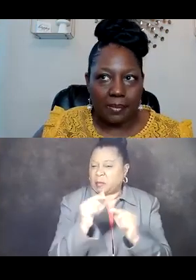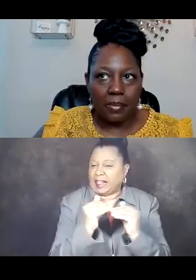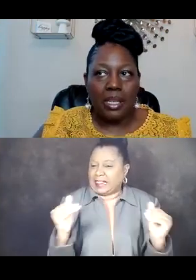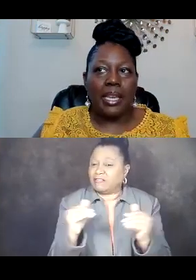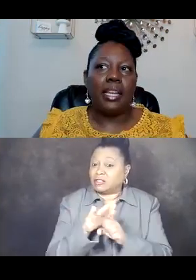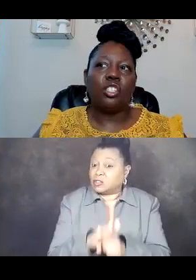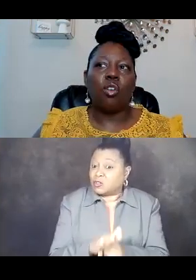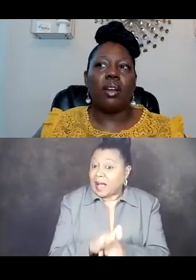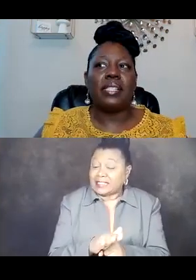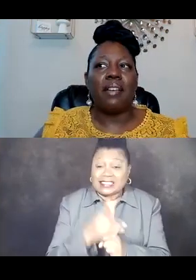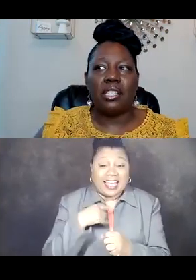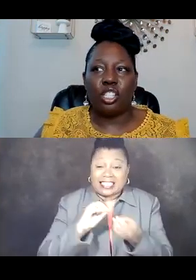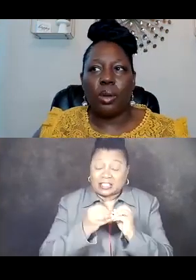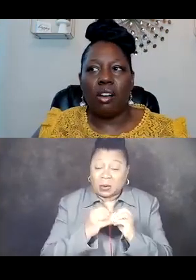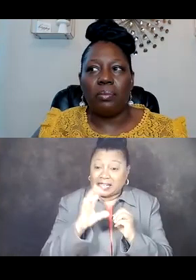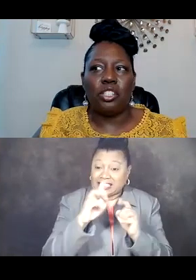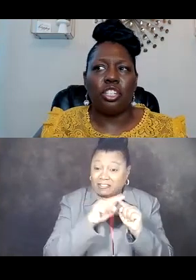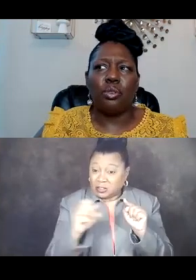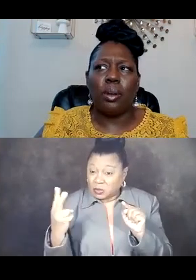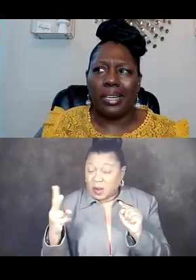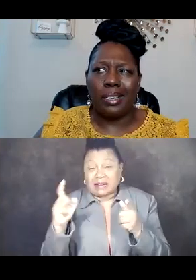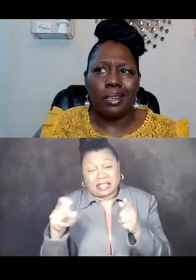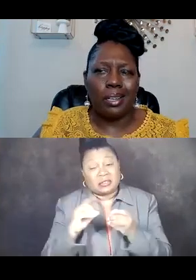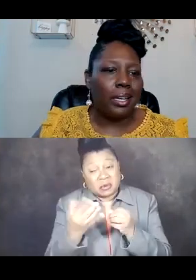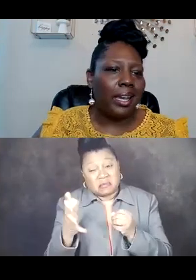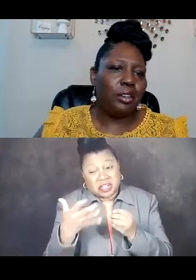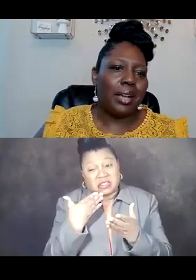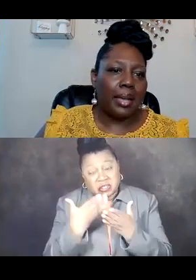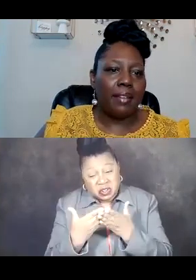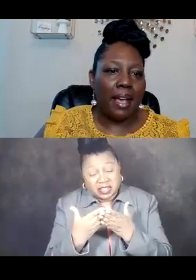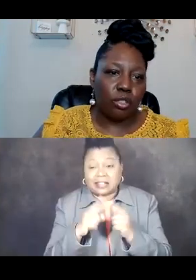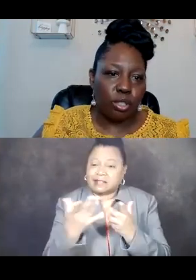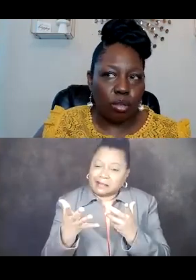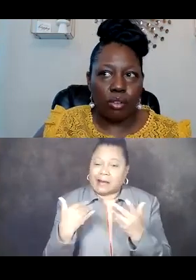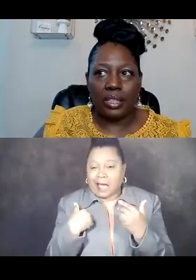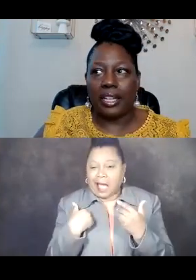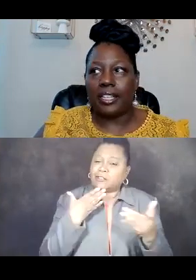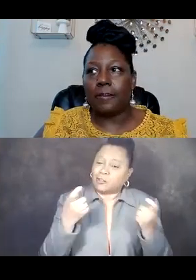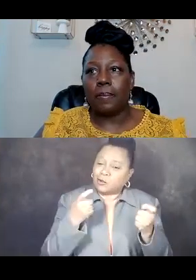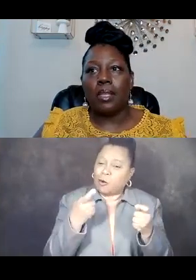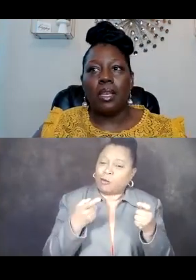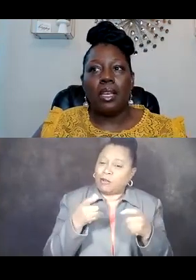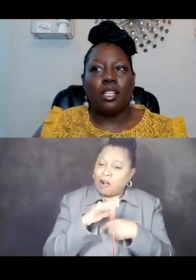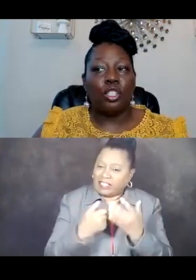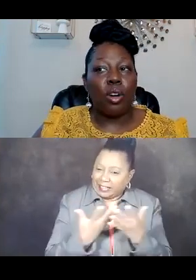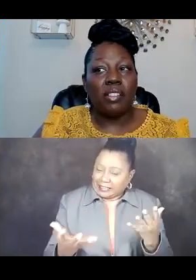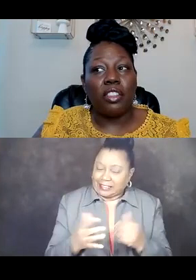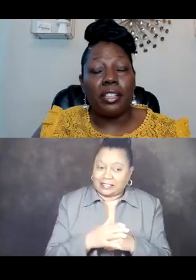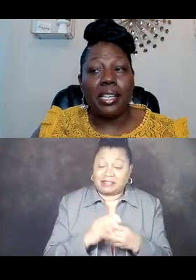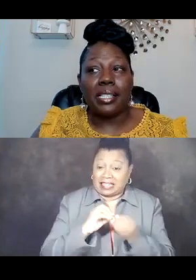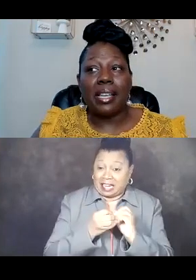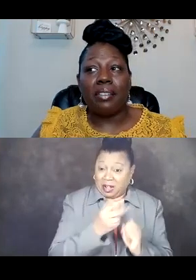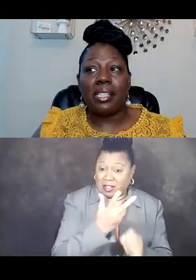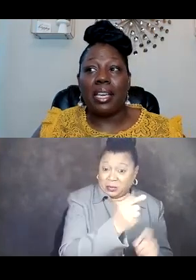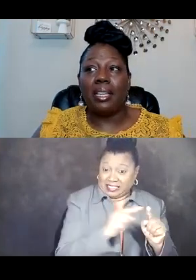stress. Any score of 7 to 12 means you're doing pretty good and you kind of have control over things. Scores of